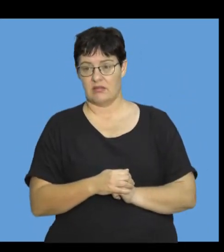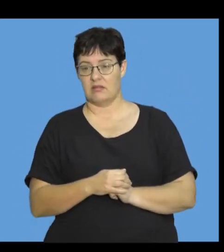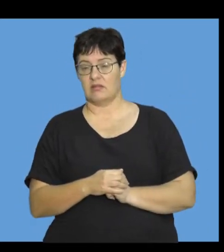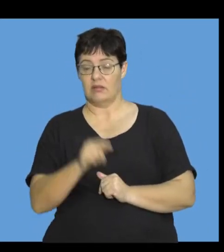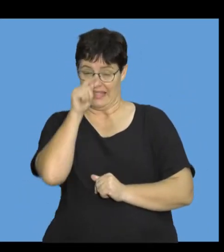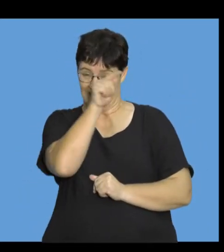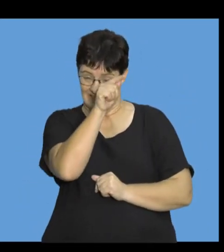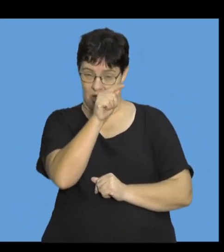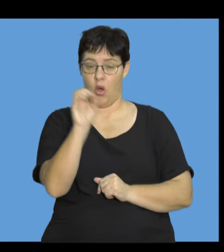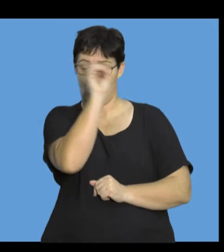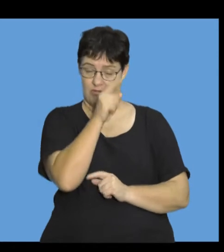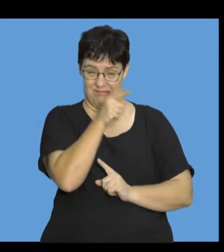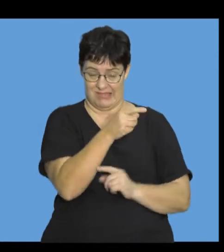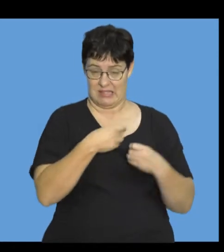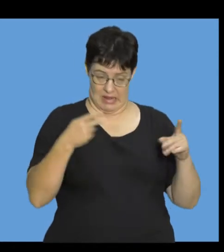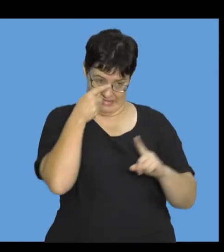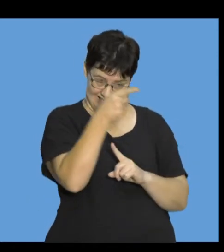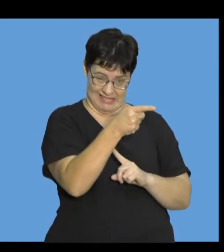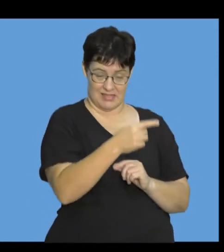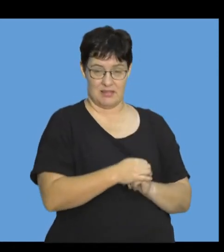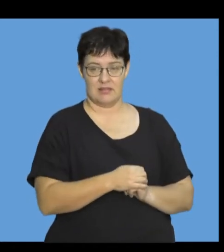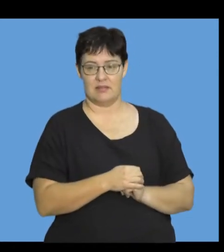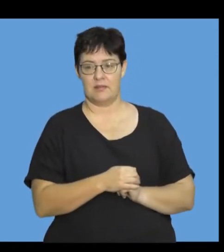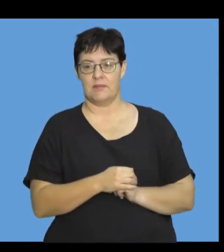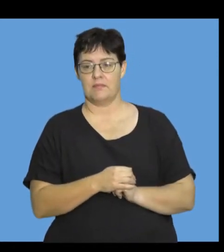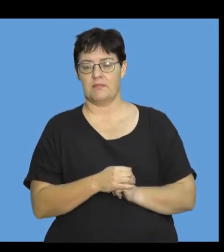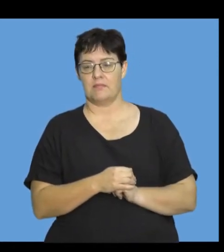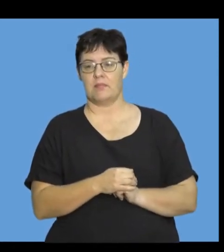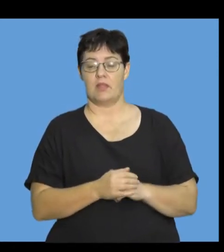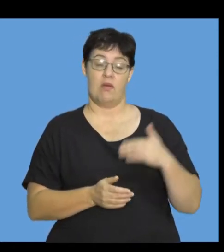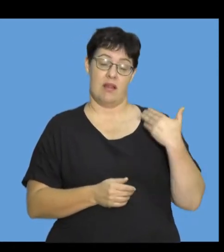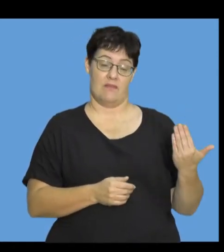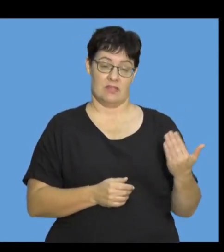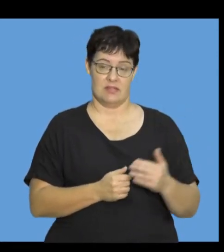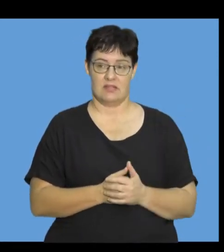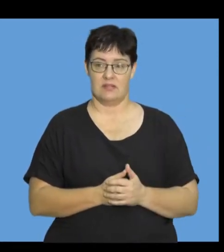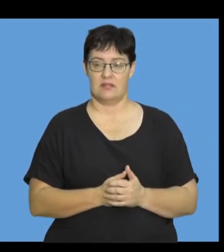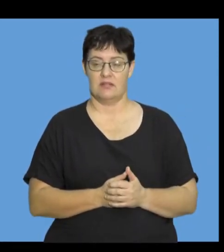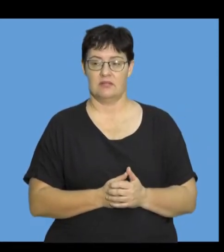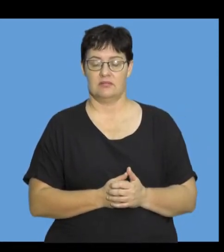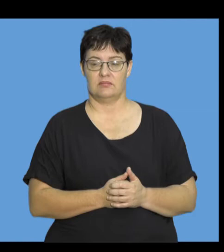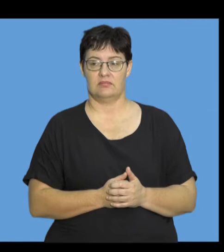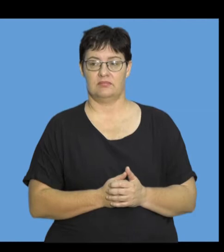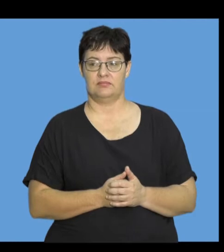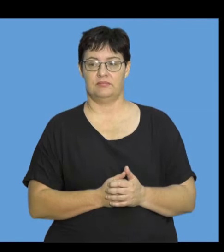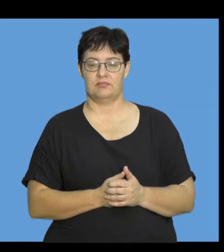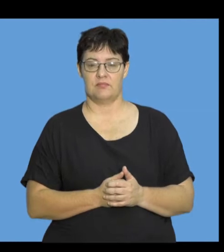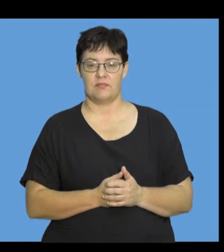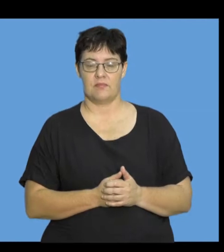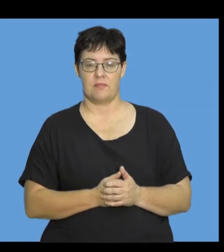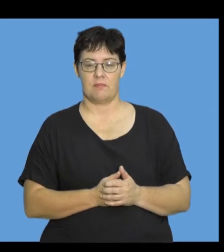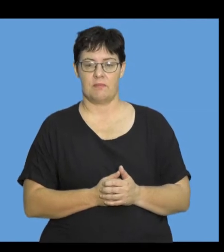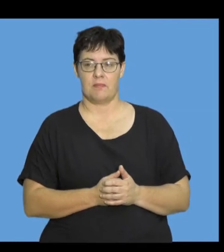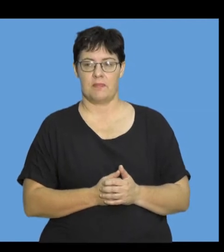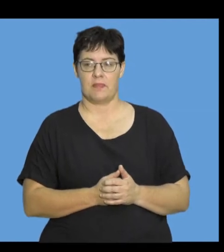I'm substituting on the original that I gave you. Now let's look at the left-hand side. I'm just going to do it up here